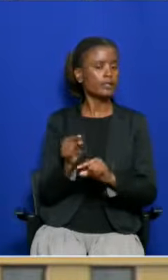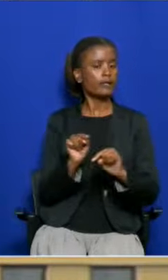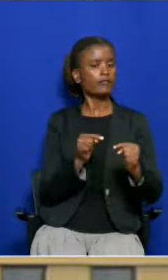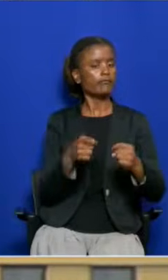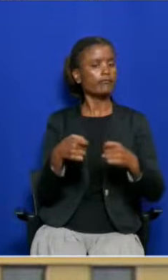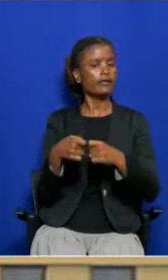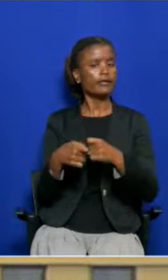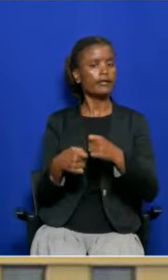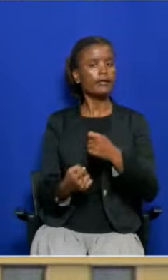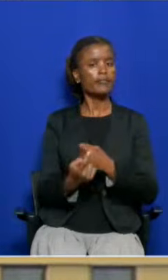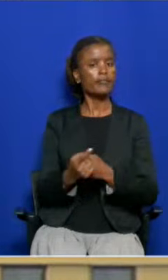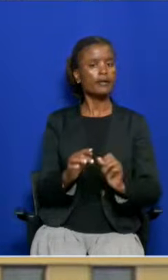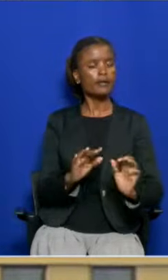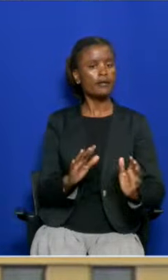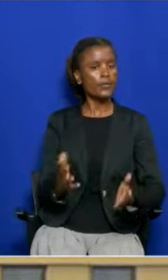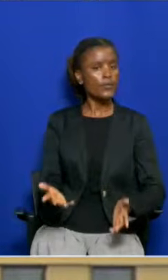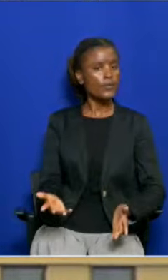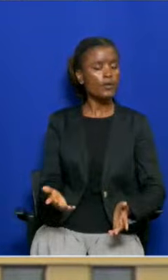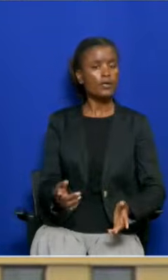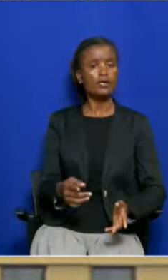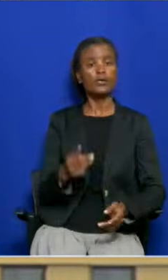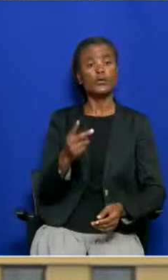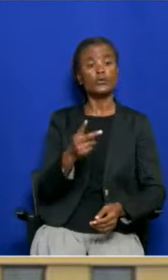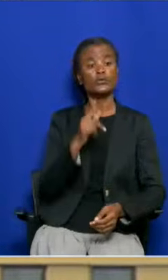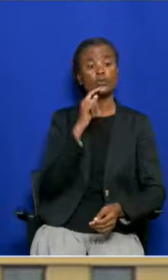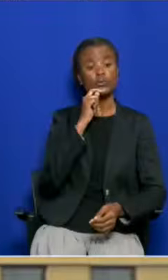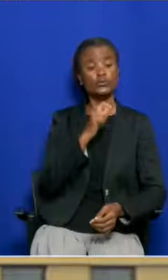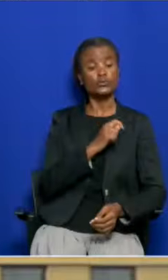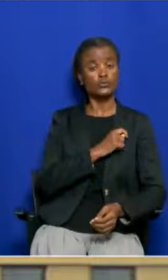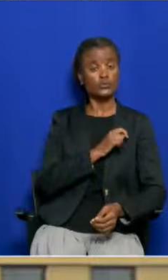it true that indeed these